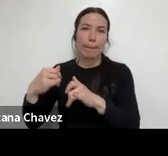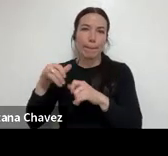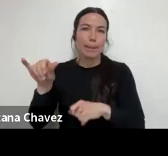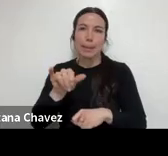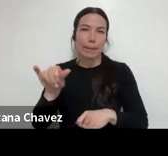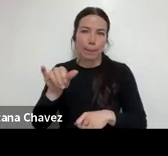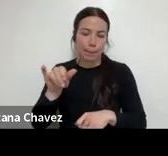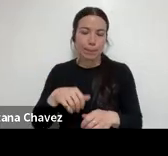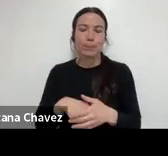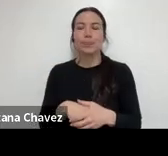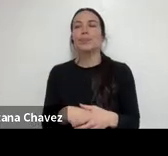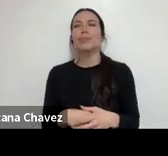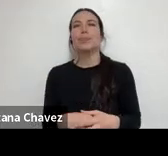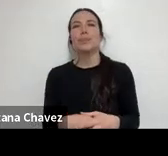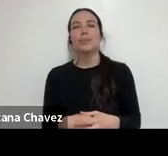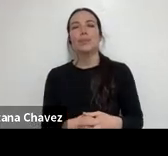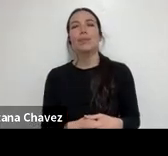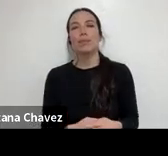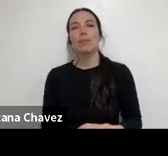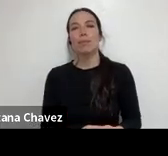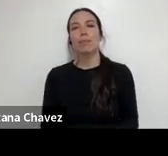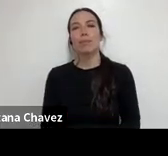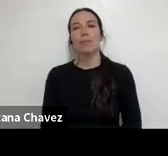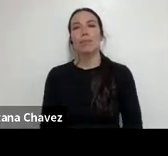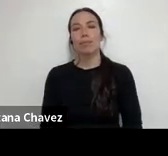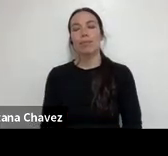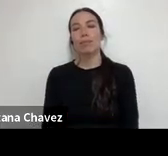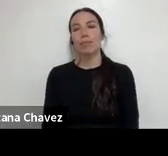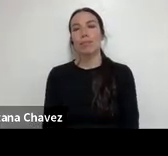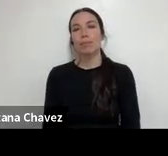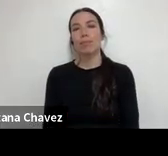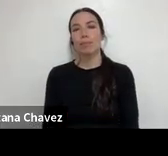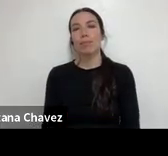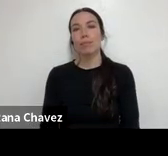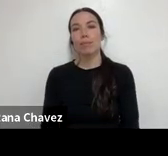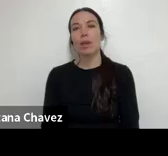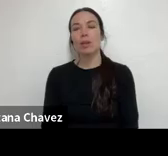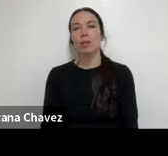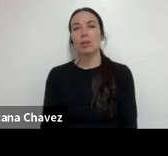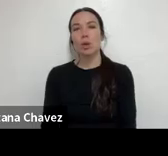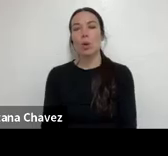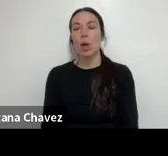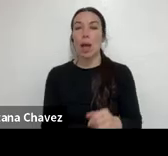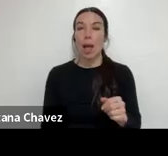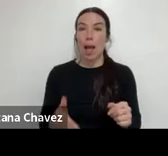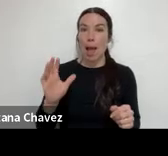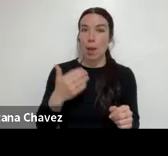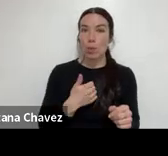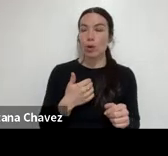it's important to underline our starting point, that